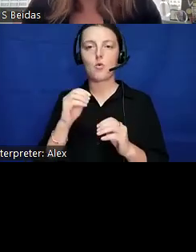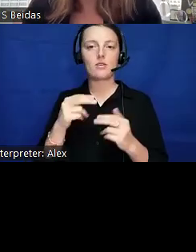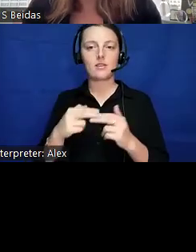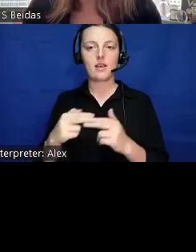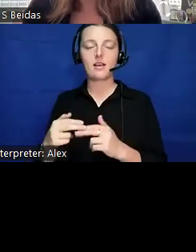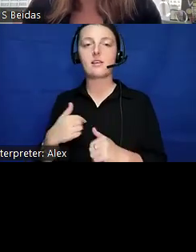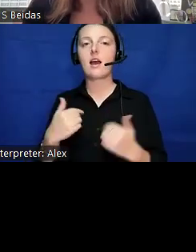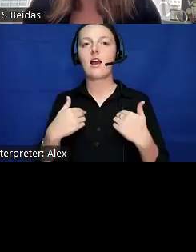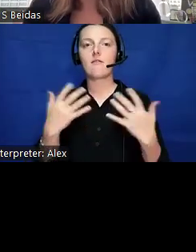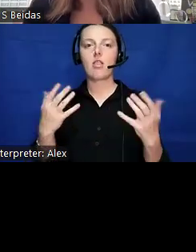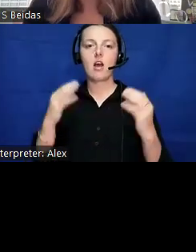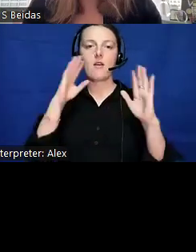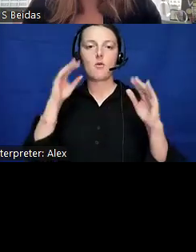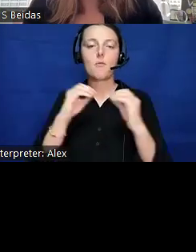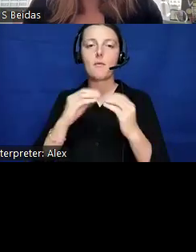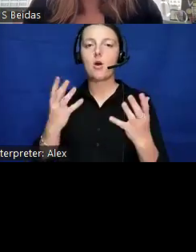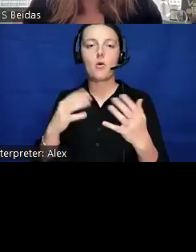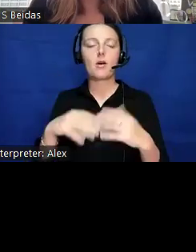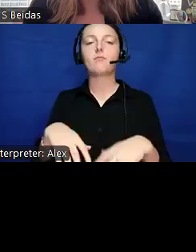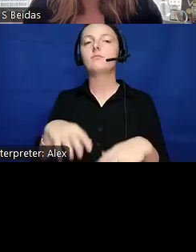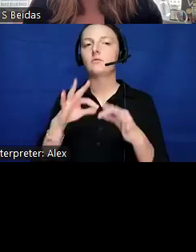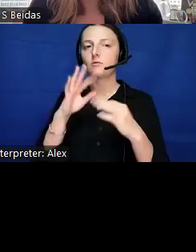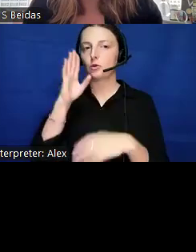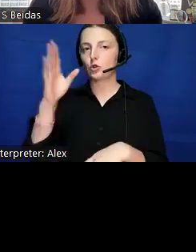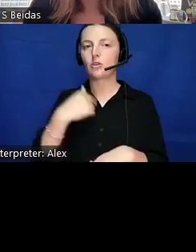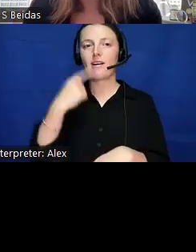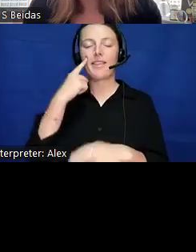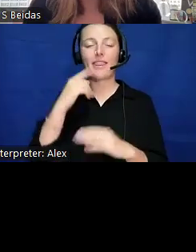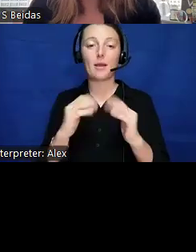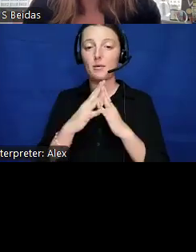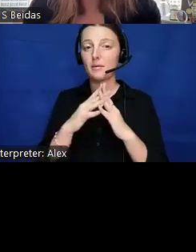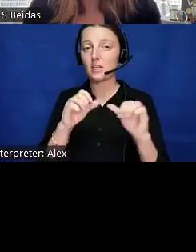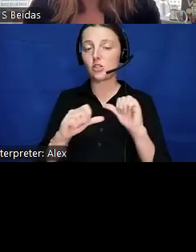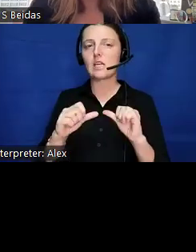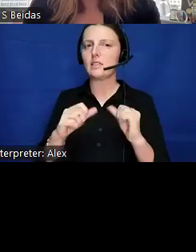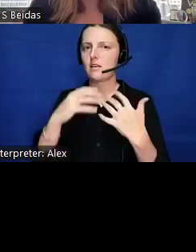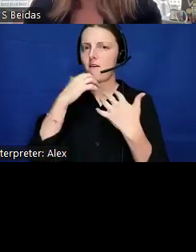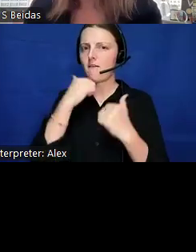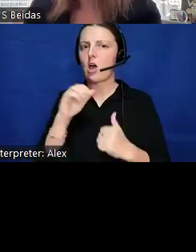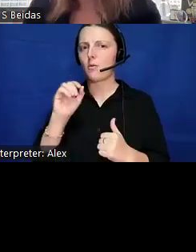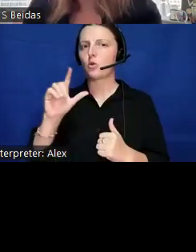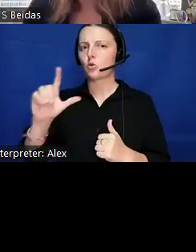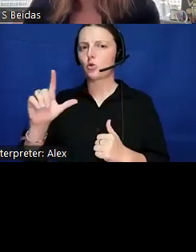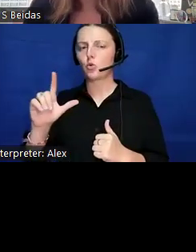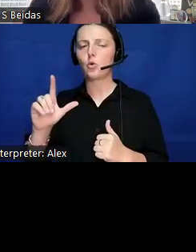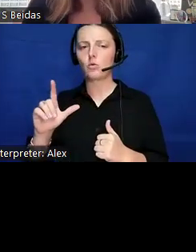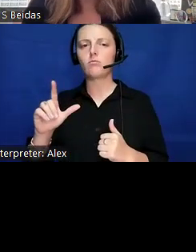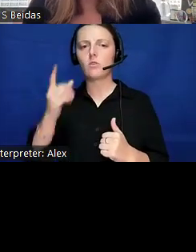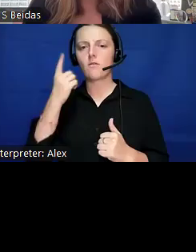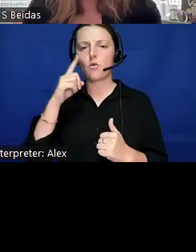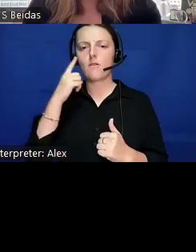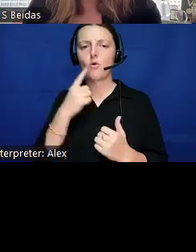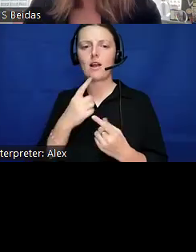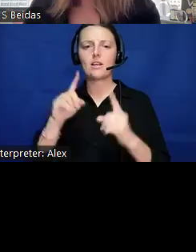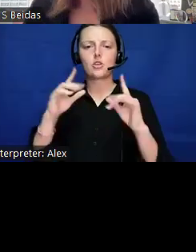I have a lot of hope about the future. I think implementation science is a valuable tool in our toolkit to achieve health for all